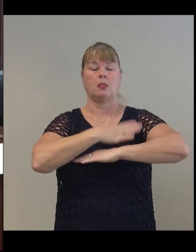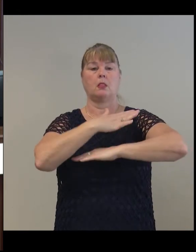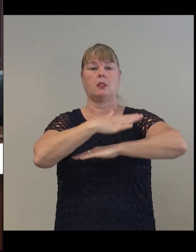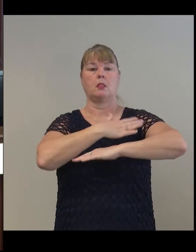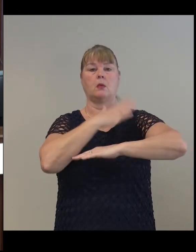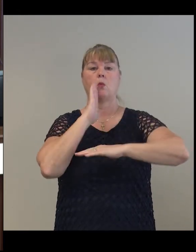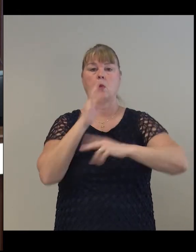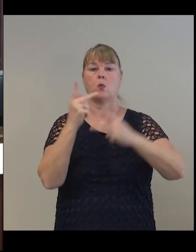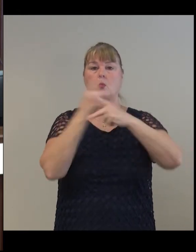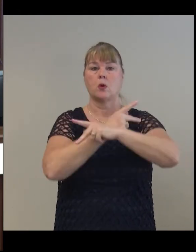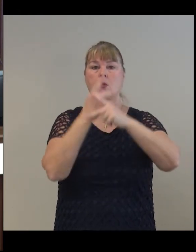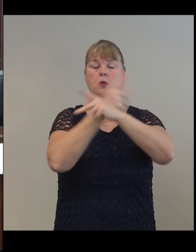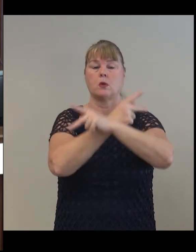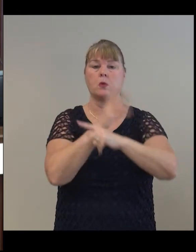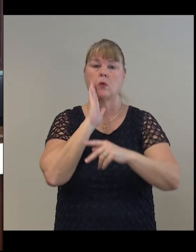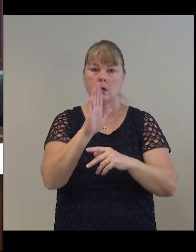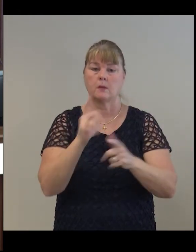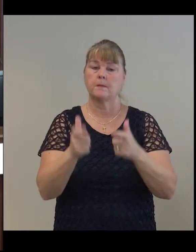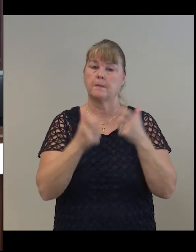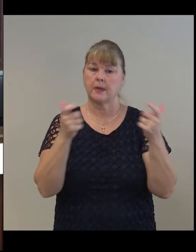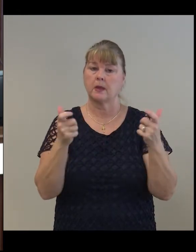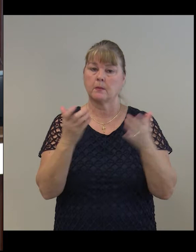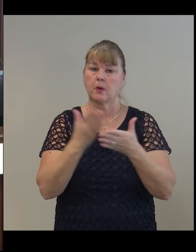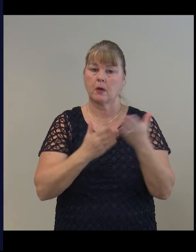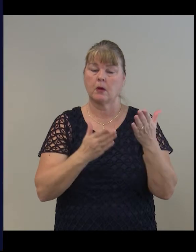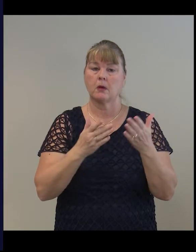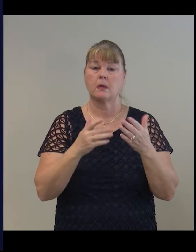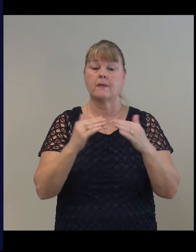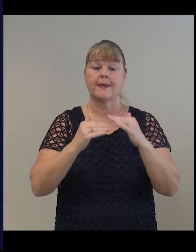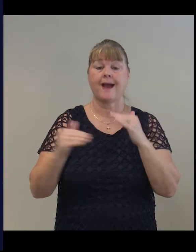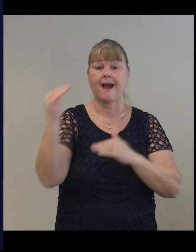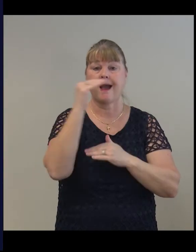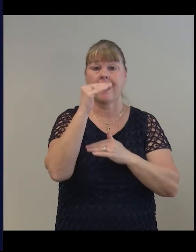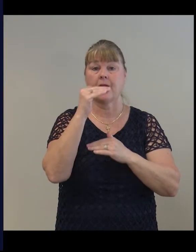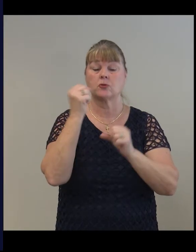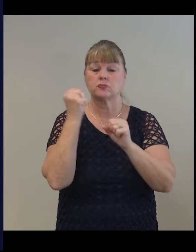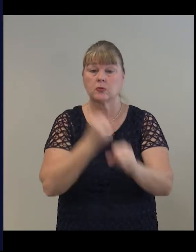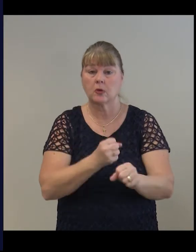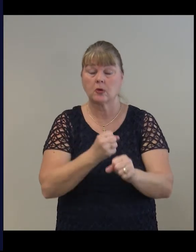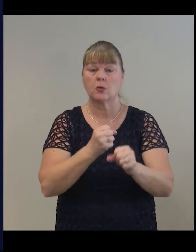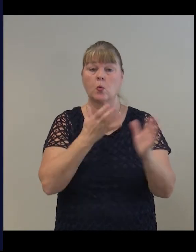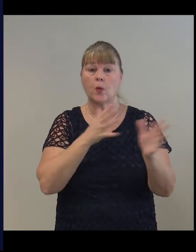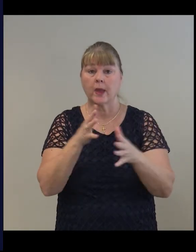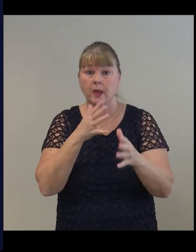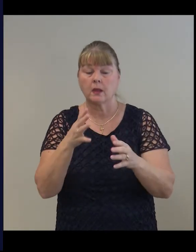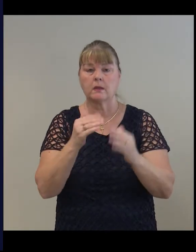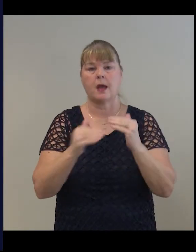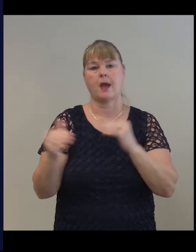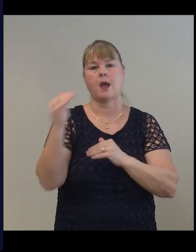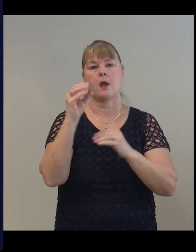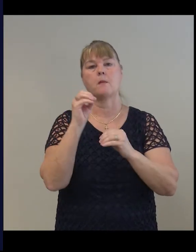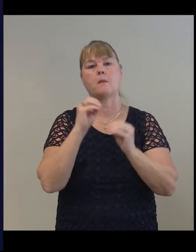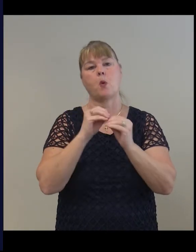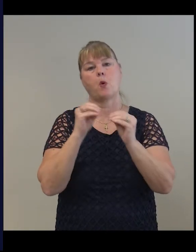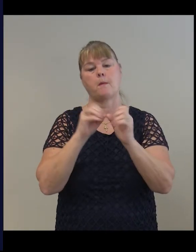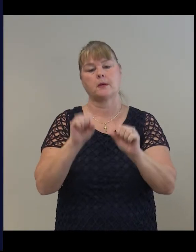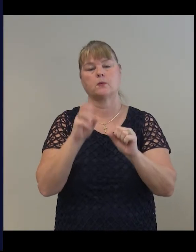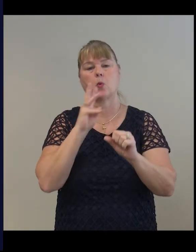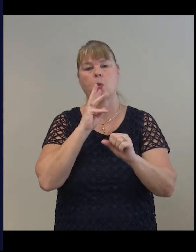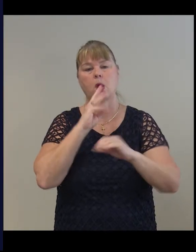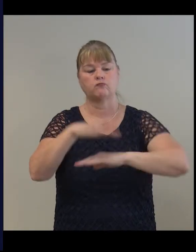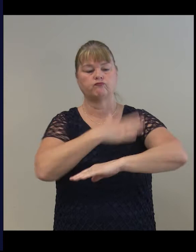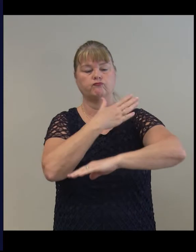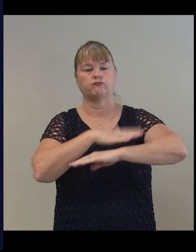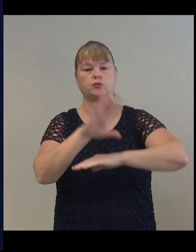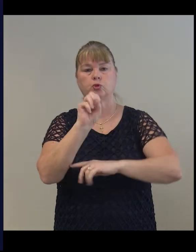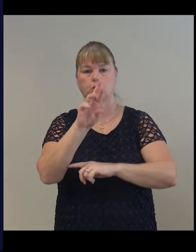the intensity, the higher the potential for storm surge. The size of the storm. The size of the storm plays a pretty large